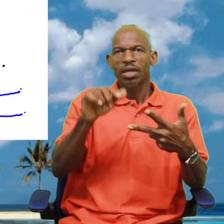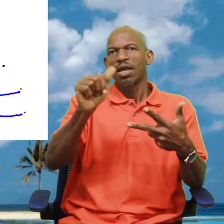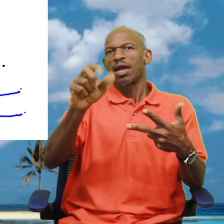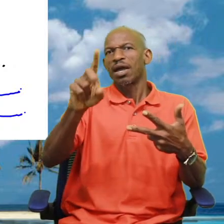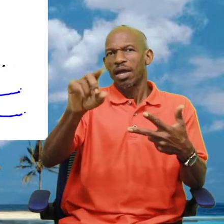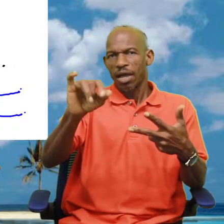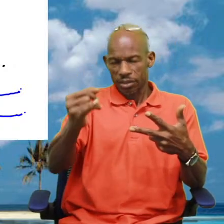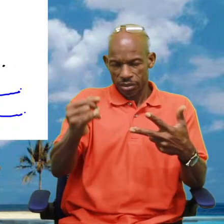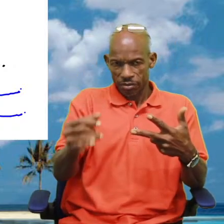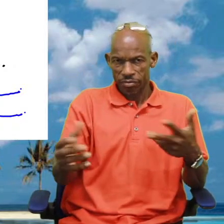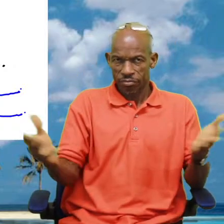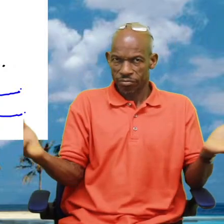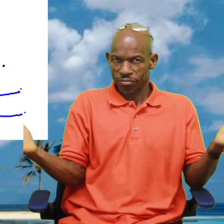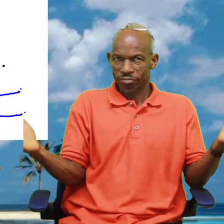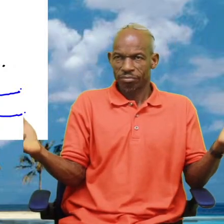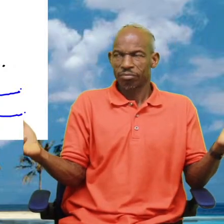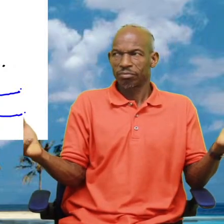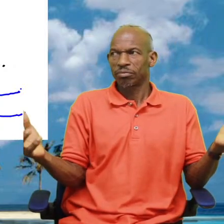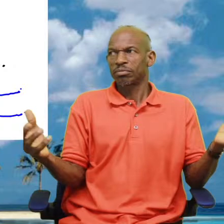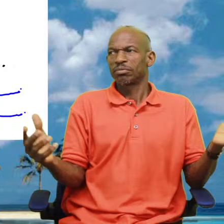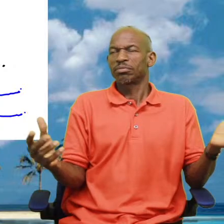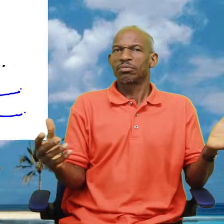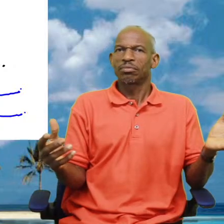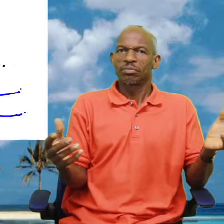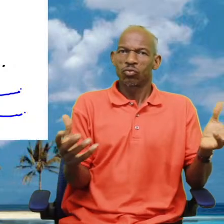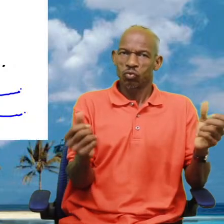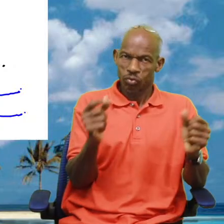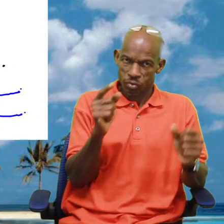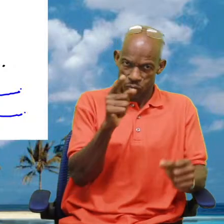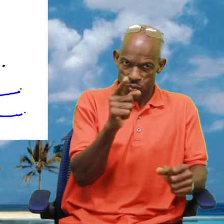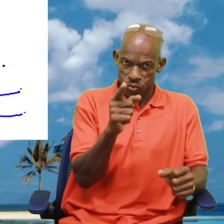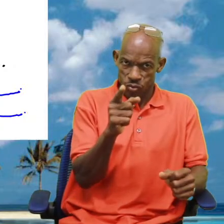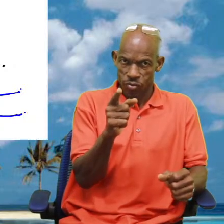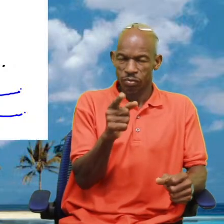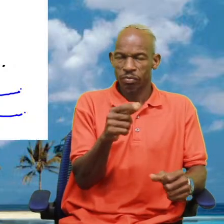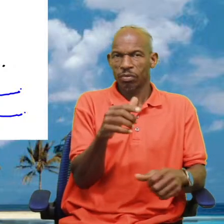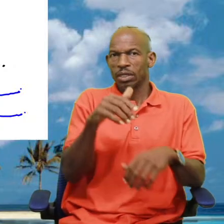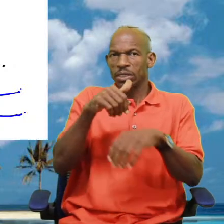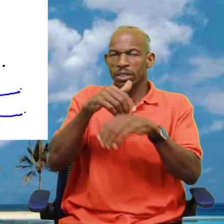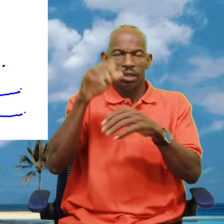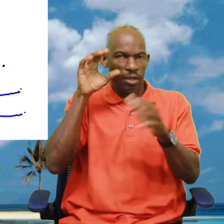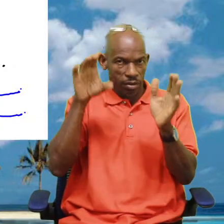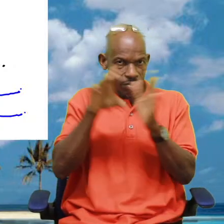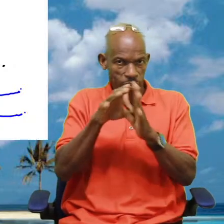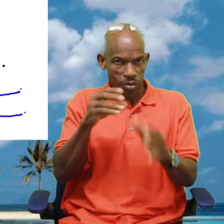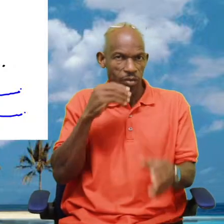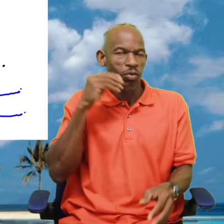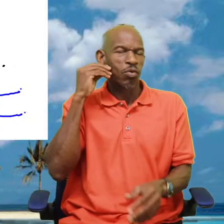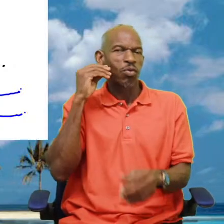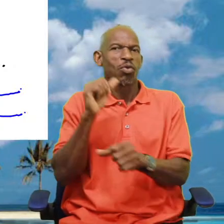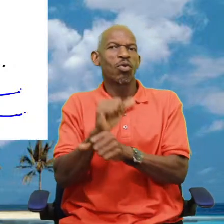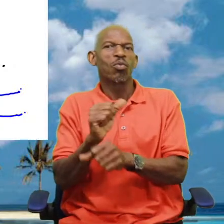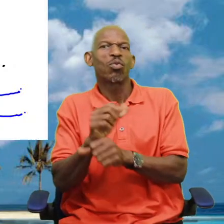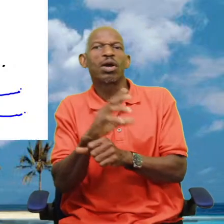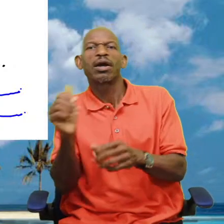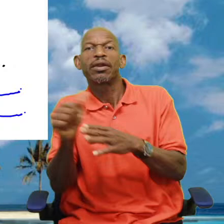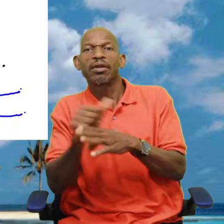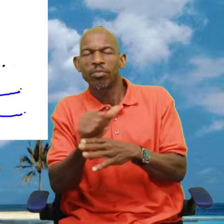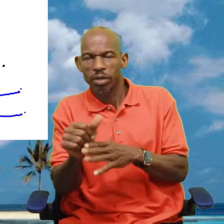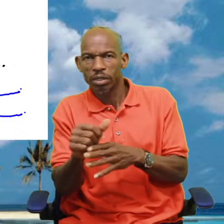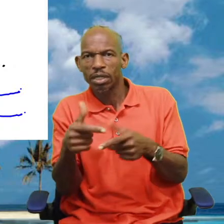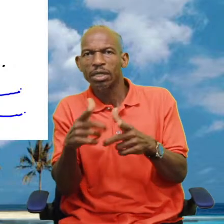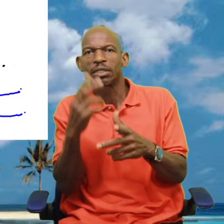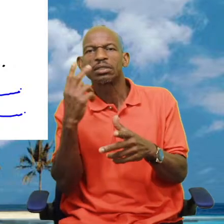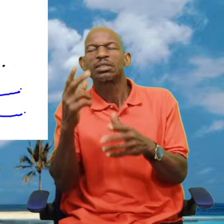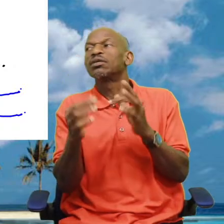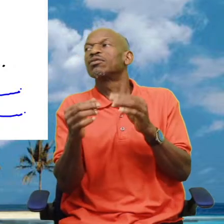adjectives. Now I would like you to make sure to send a picture for me of your work and let me see if you were able to